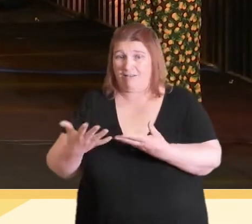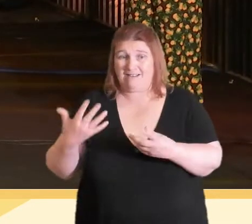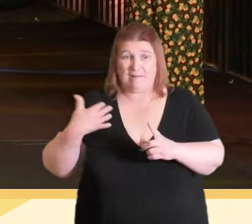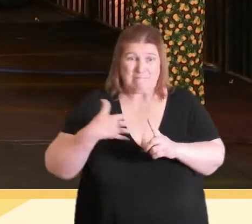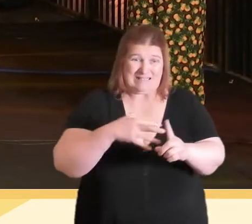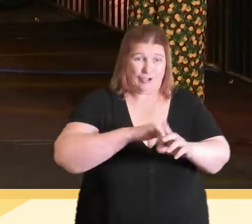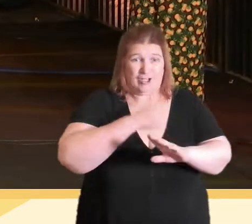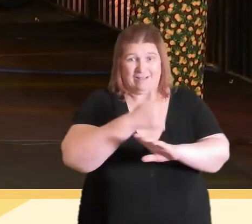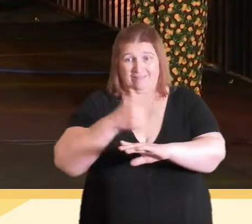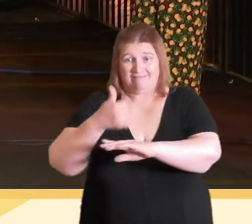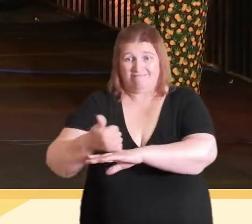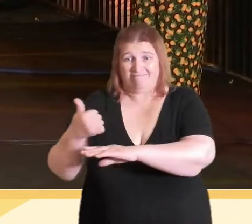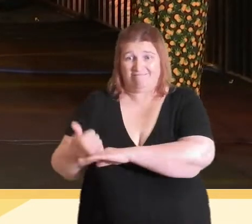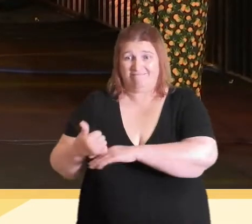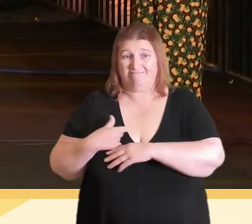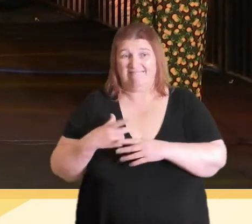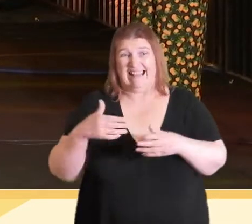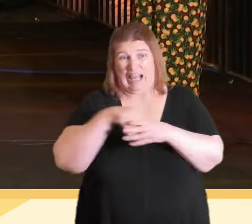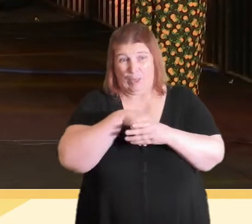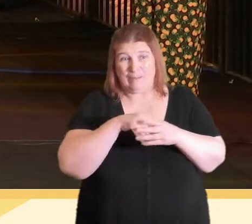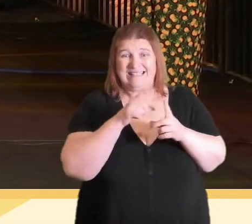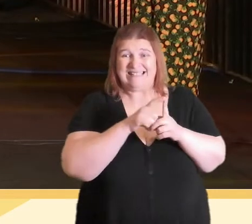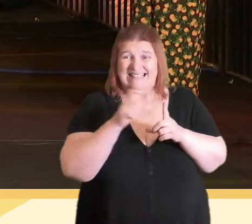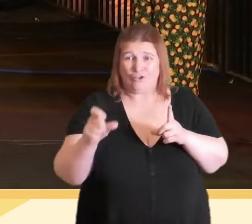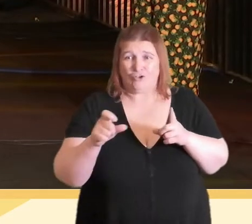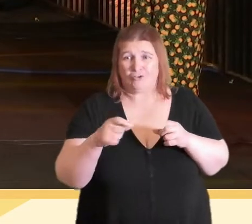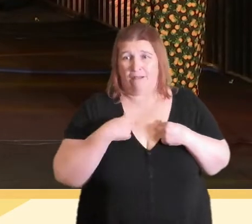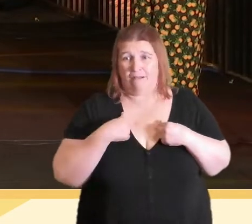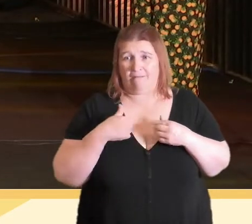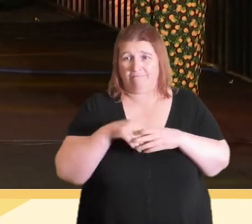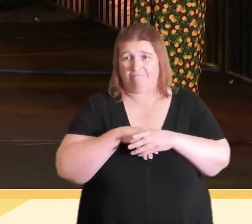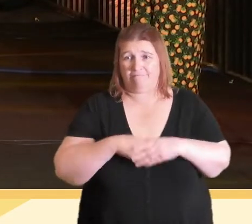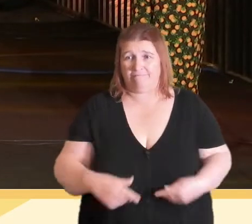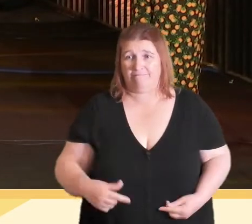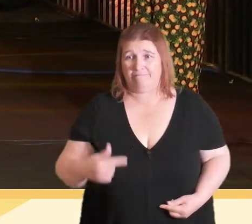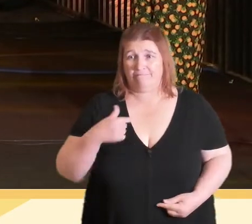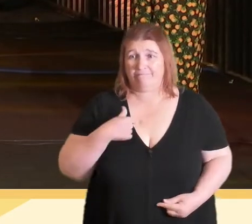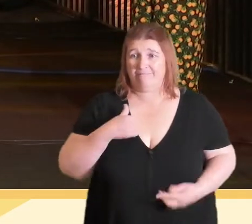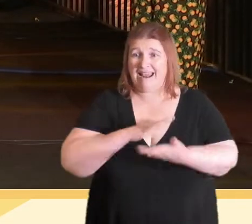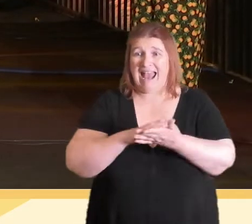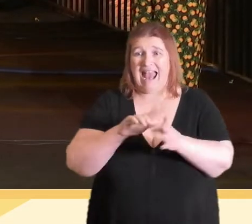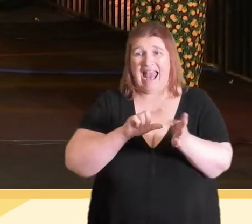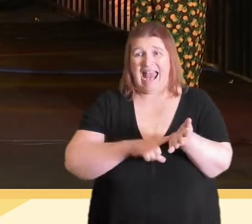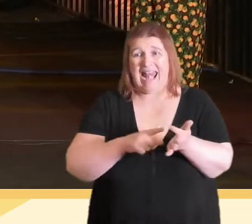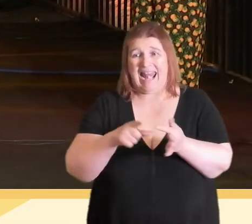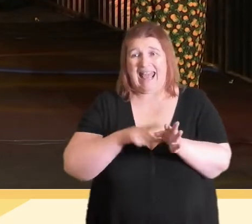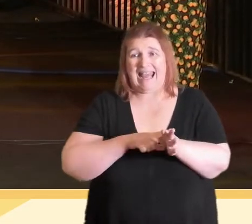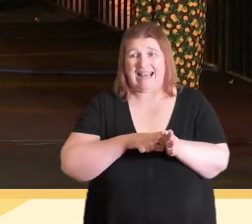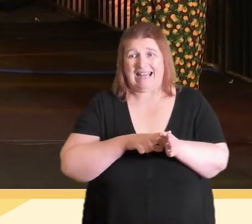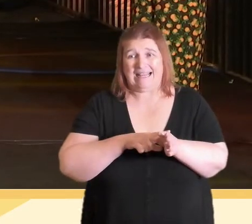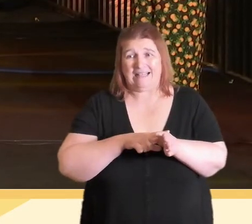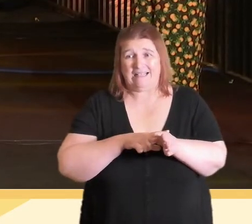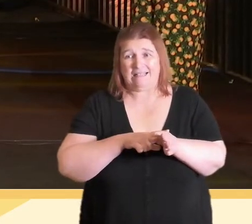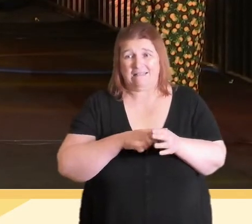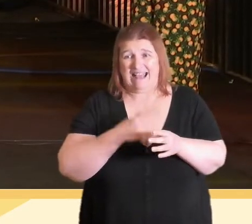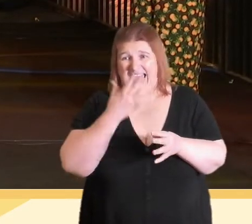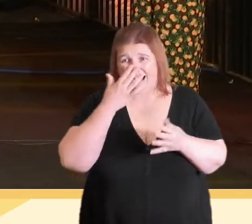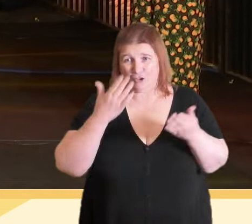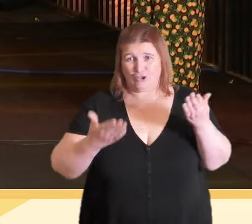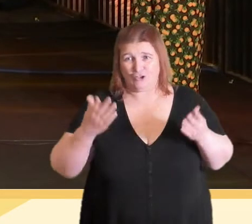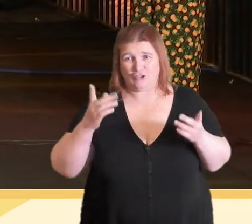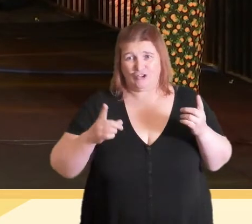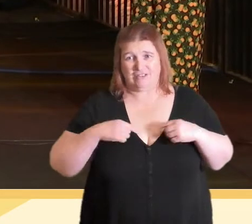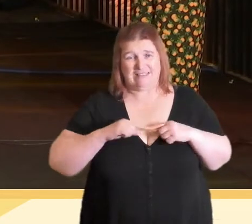which is what we're going to think a little bit about in this session. Yeah, and I'm Hayley, and I'm just to balance the age difference here. Shut